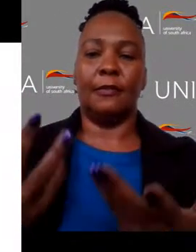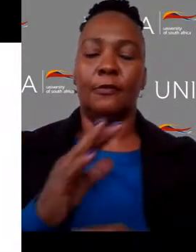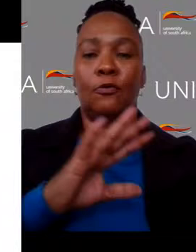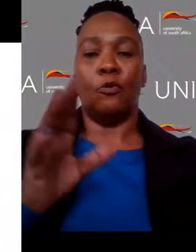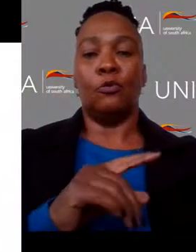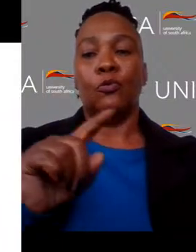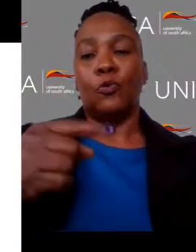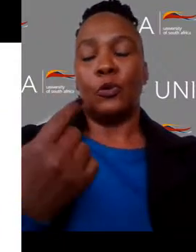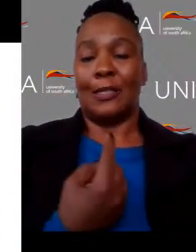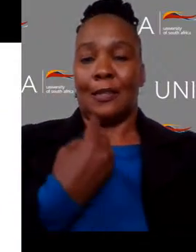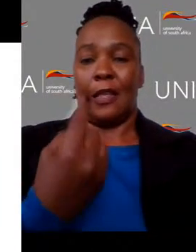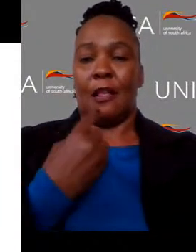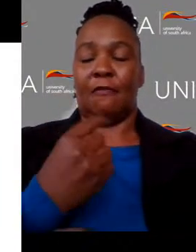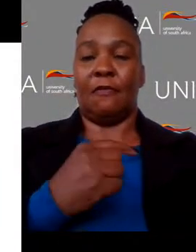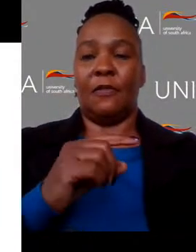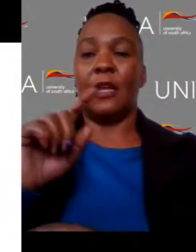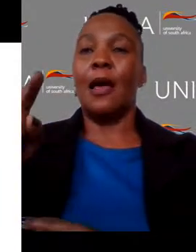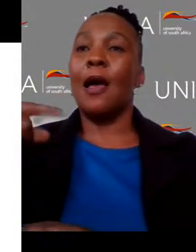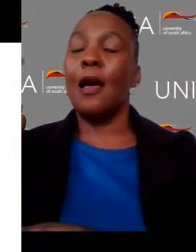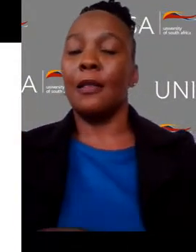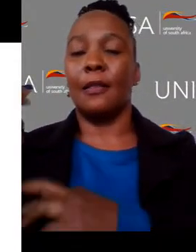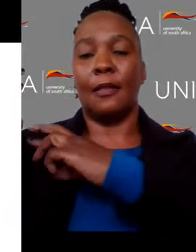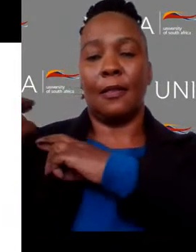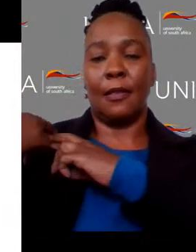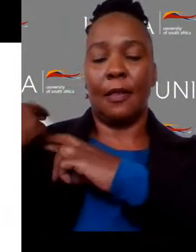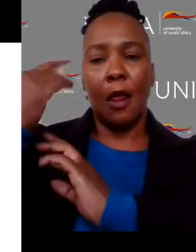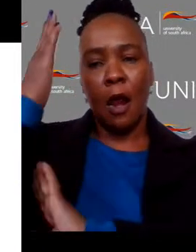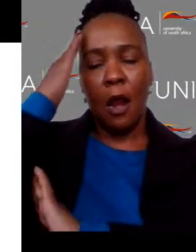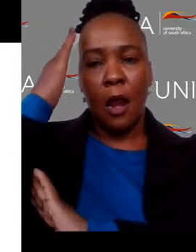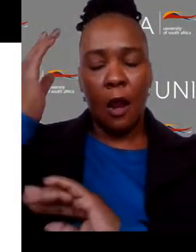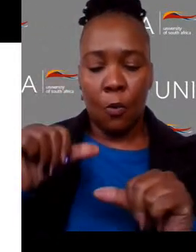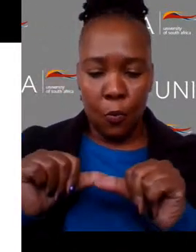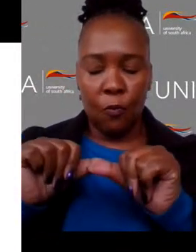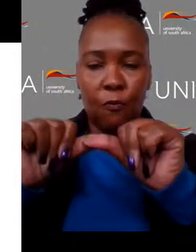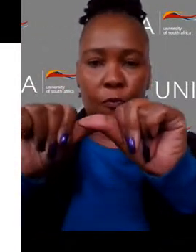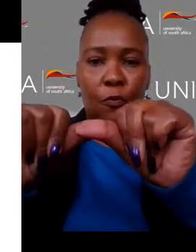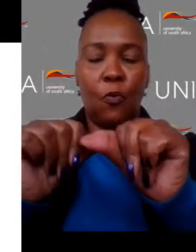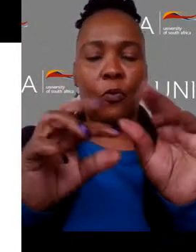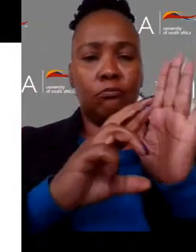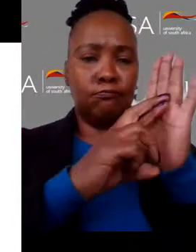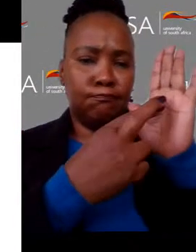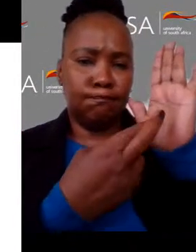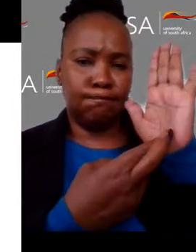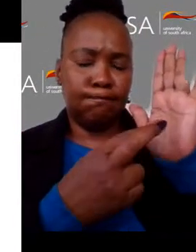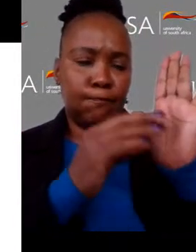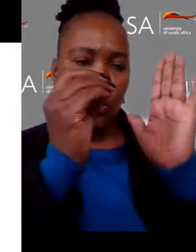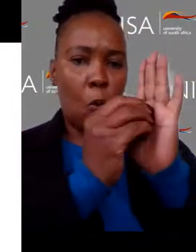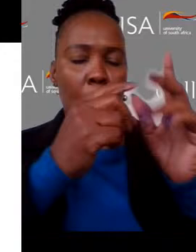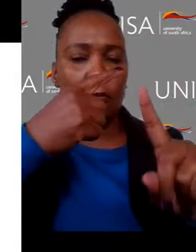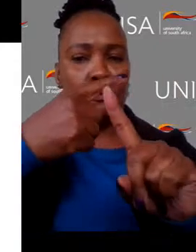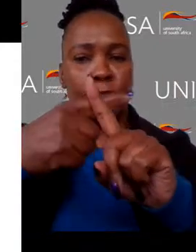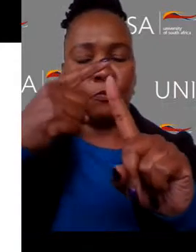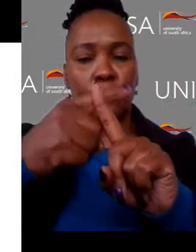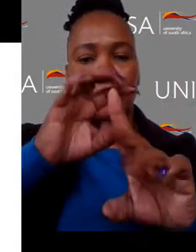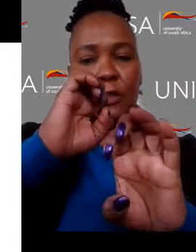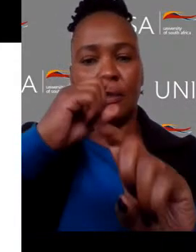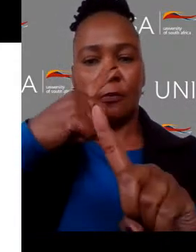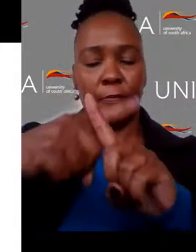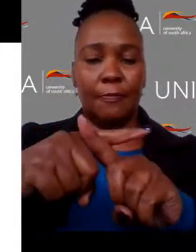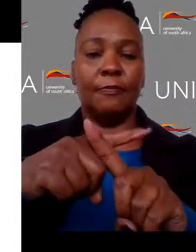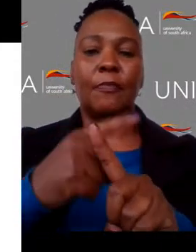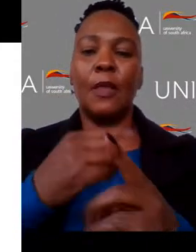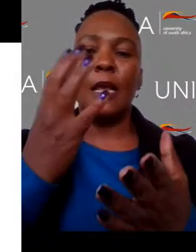others also accountable. That means knowing and following the rules and setting a positive example. You